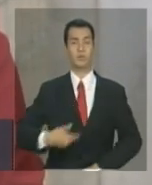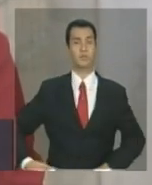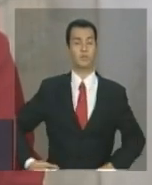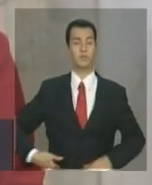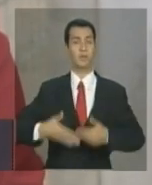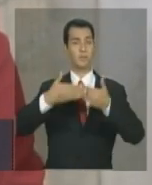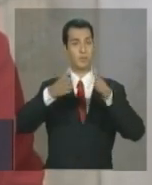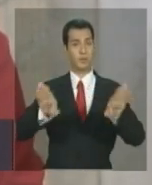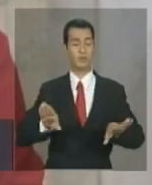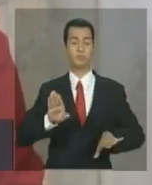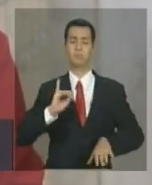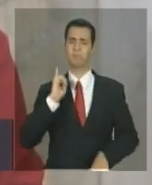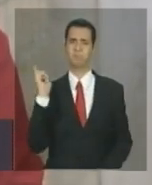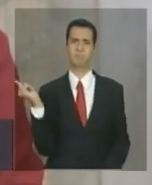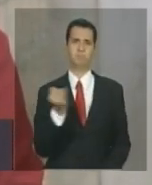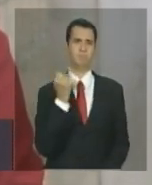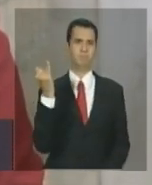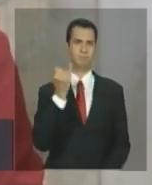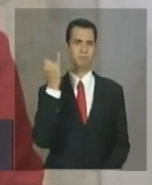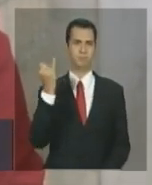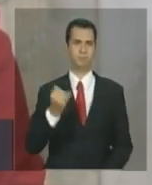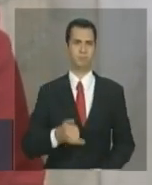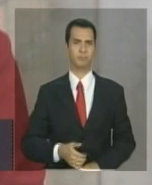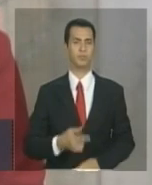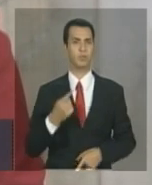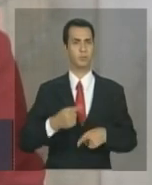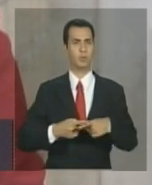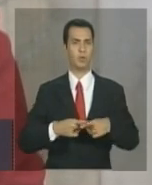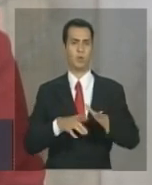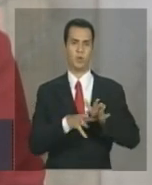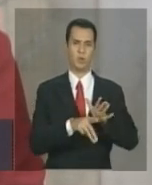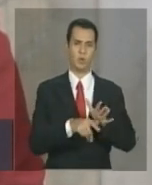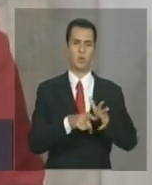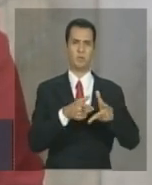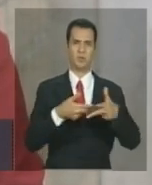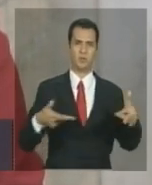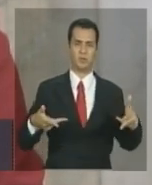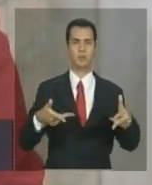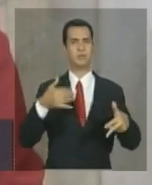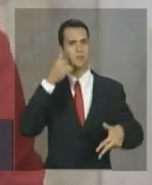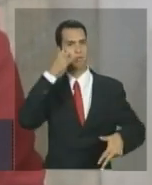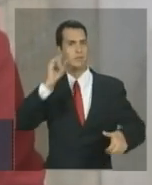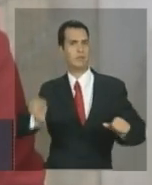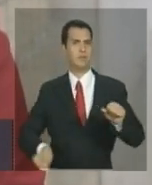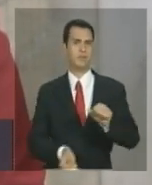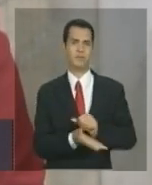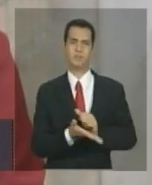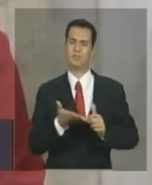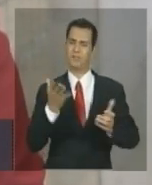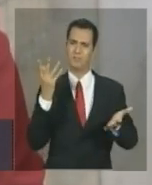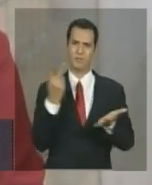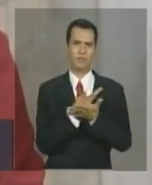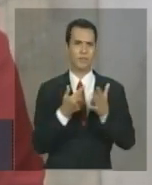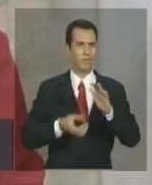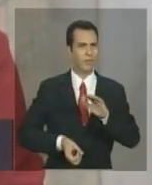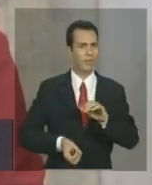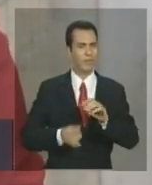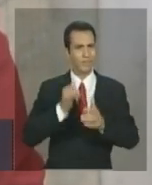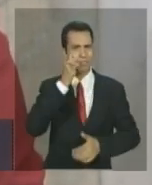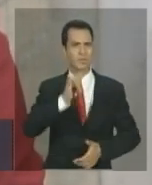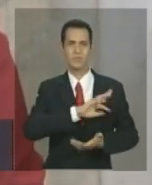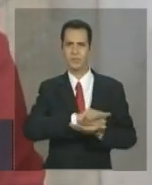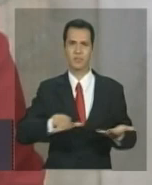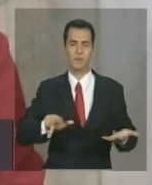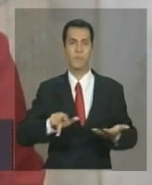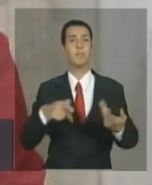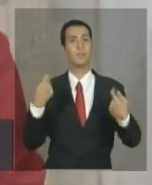policy essencial is essential para o combate à corrupção, to ensuring a garantia de maior transparência